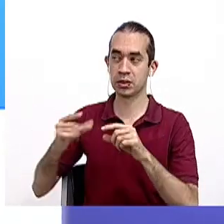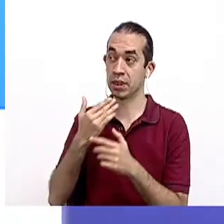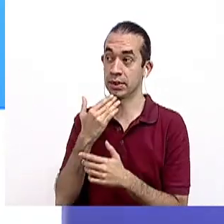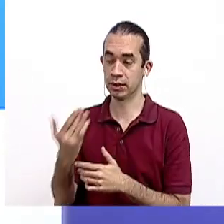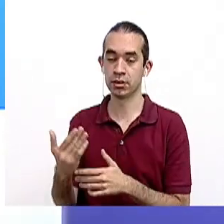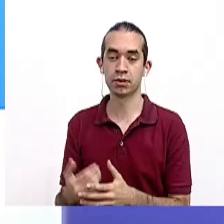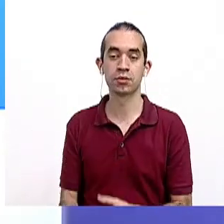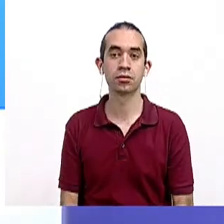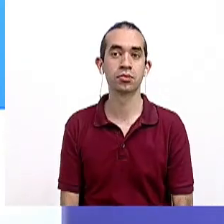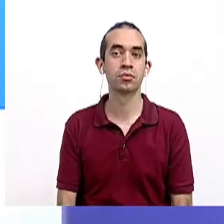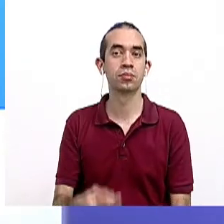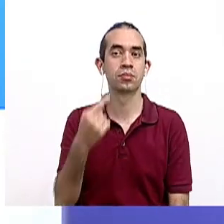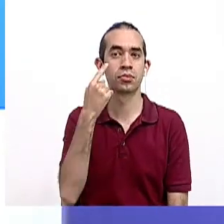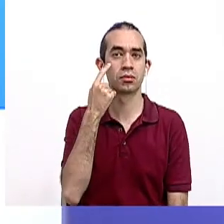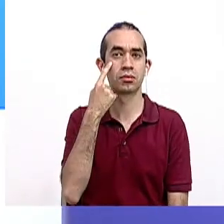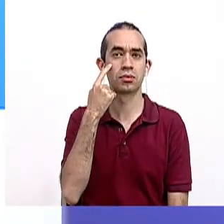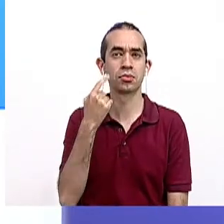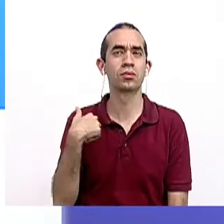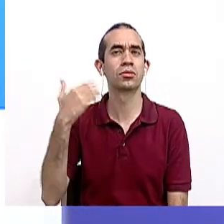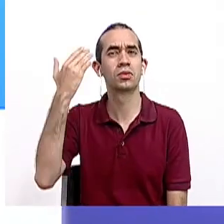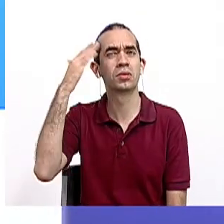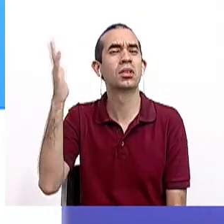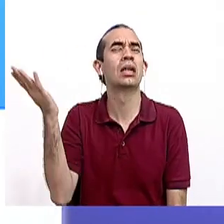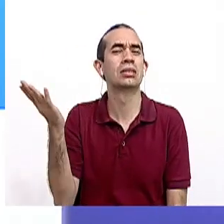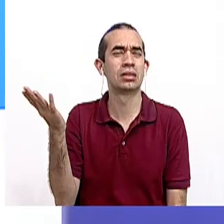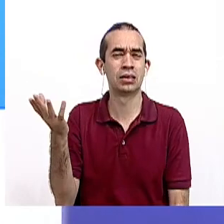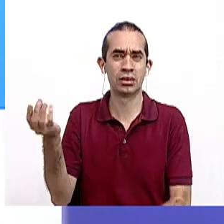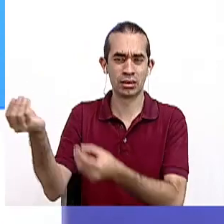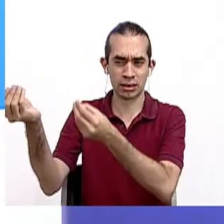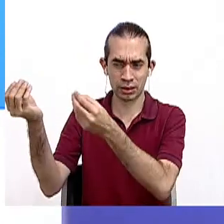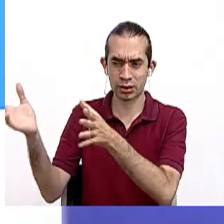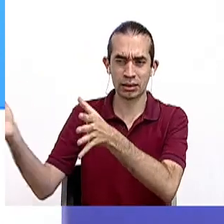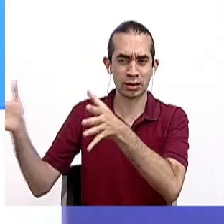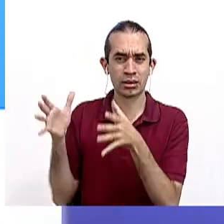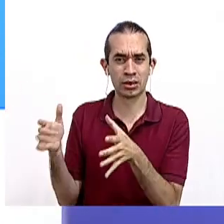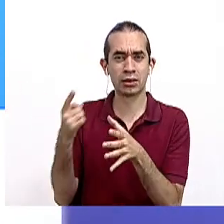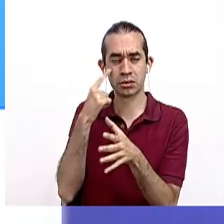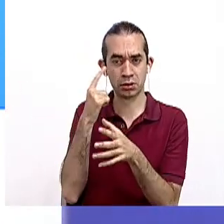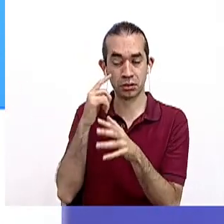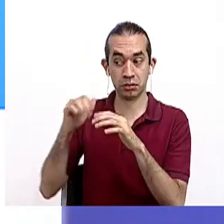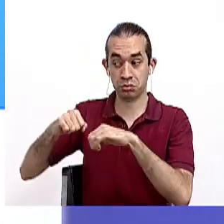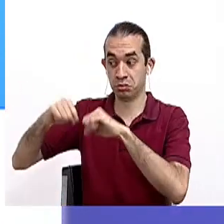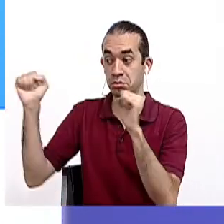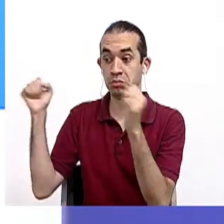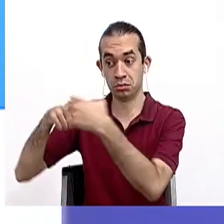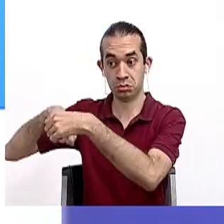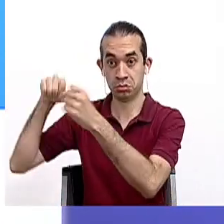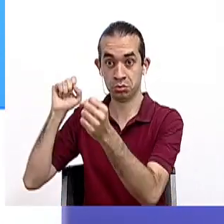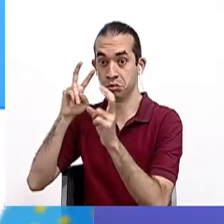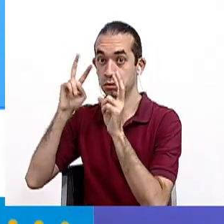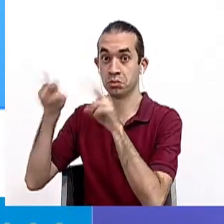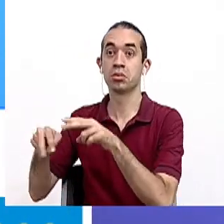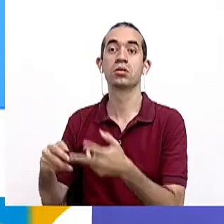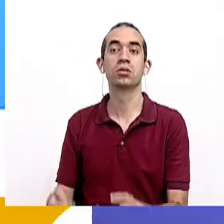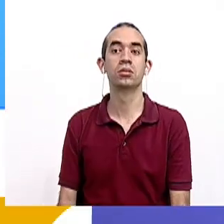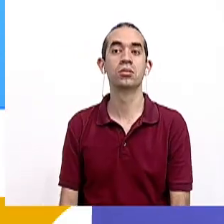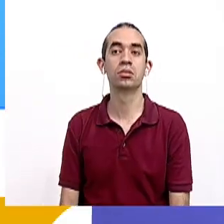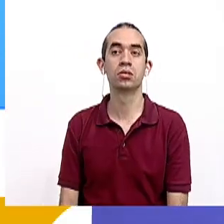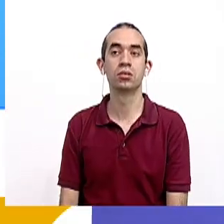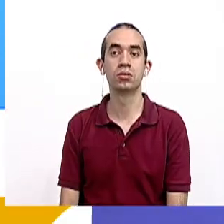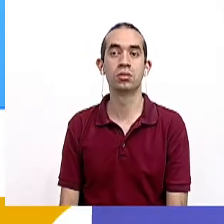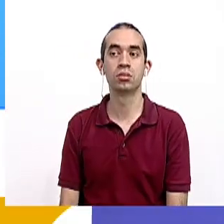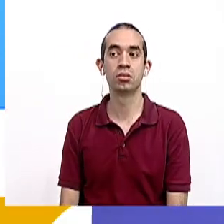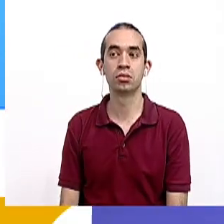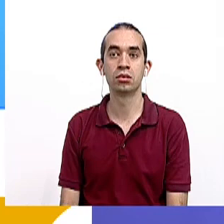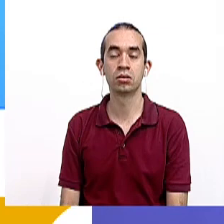So let's see, because I don't know what they sent. So let's open this and let's see what is in here. Oh